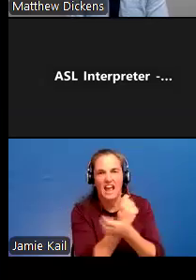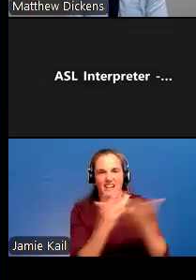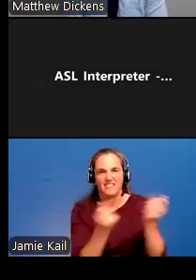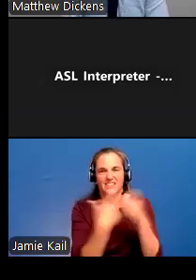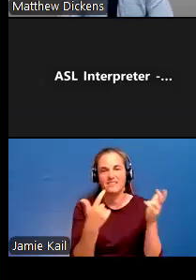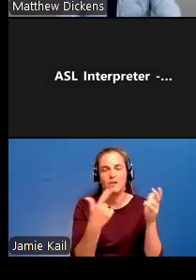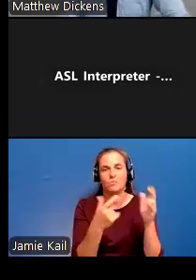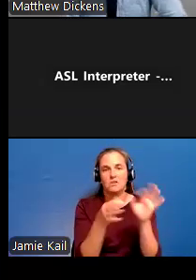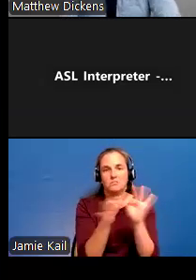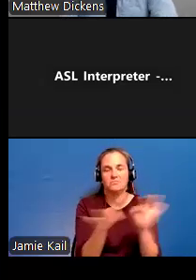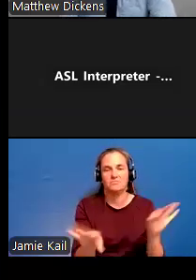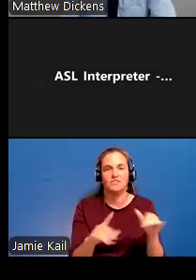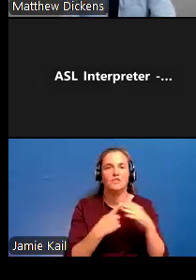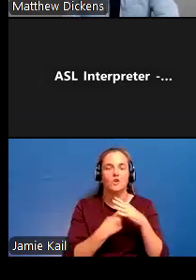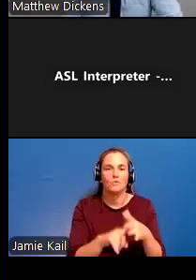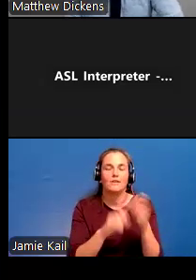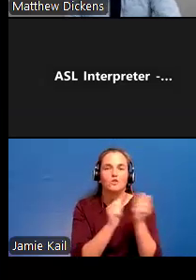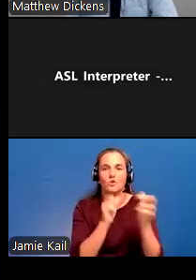original intake.